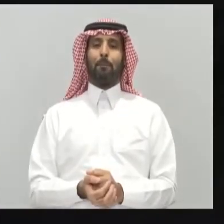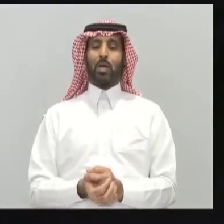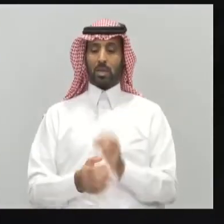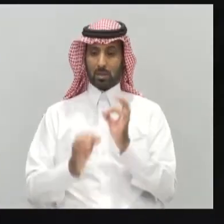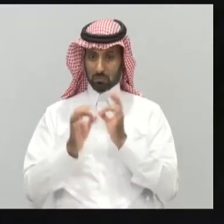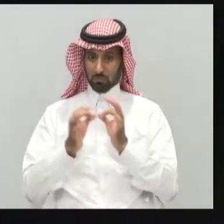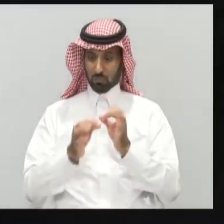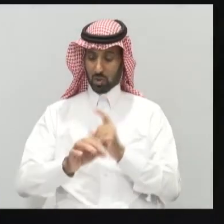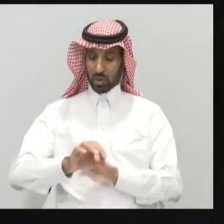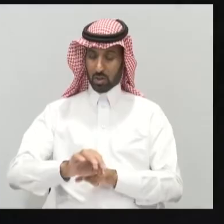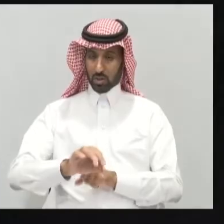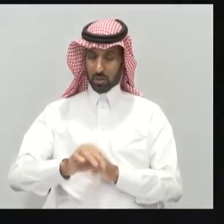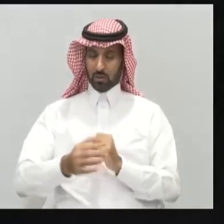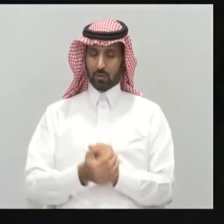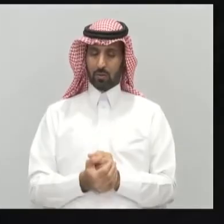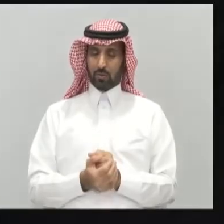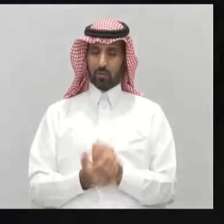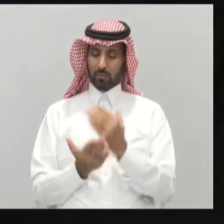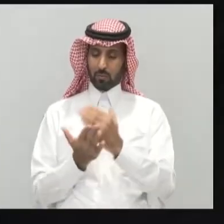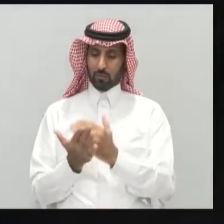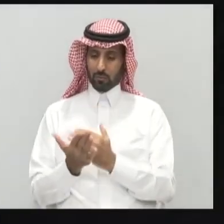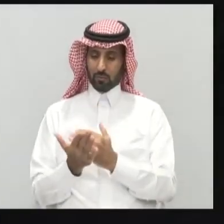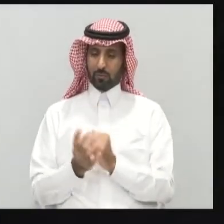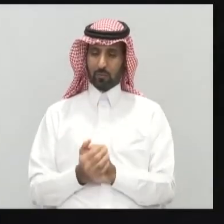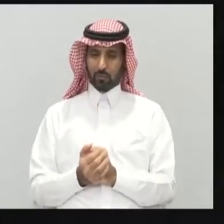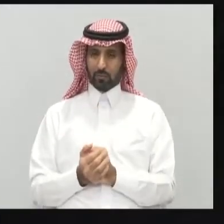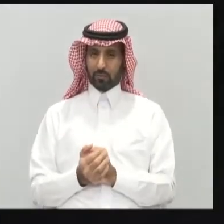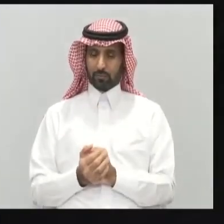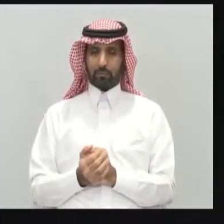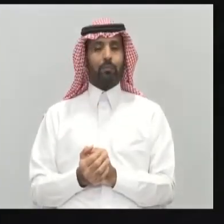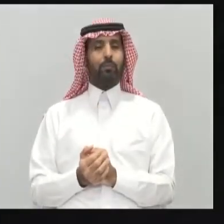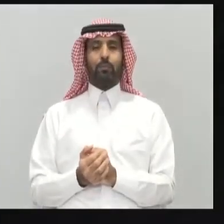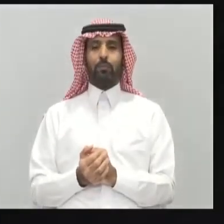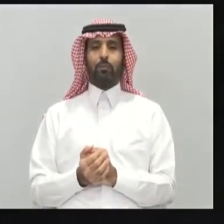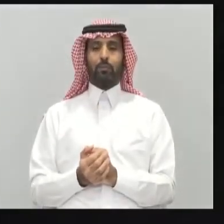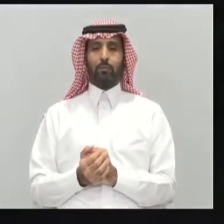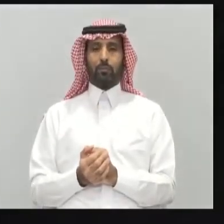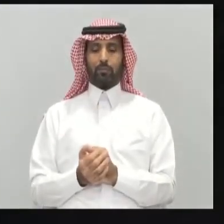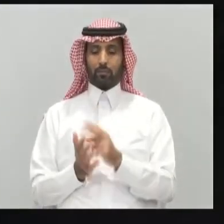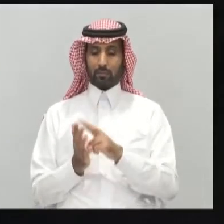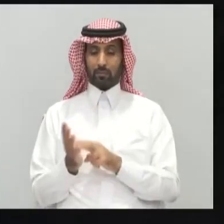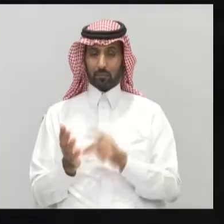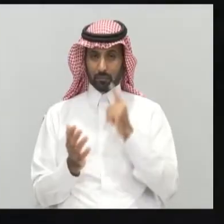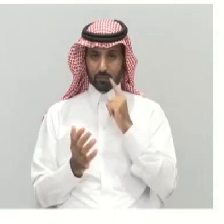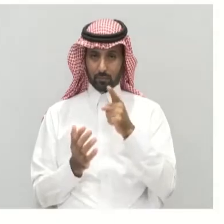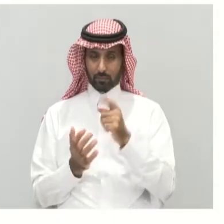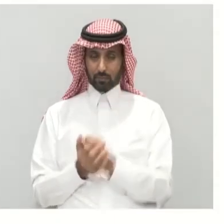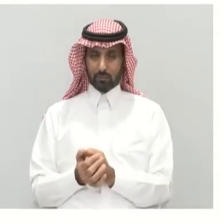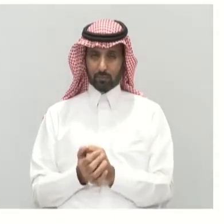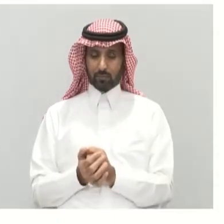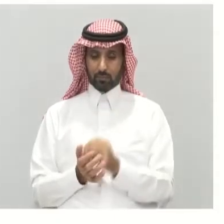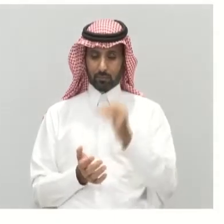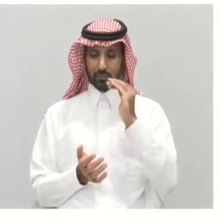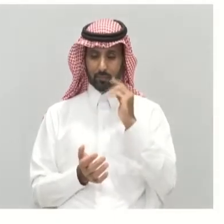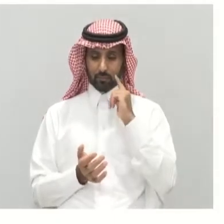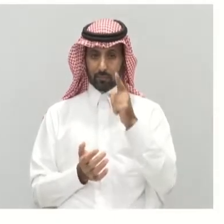arrangement. This is an arrangement for an appointment. So which tense should it be? Yalla, let's see the answers together. So the first one will